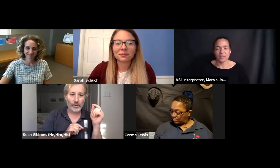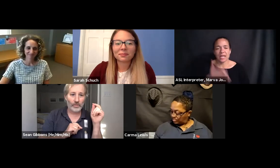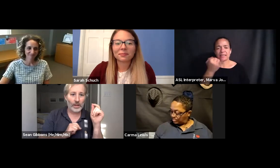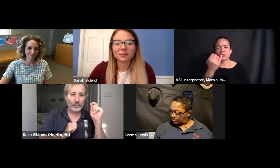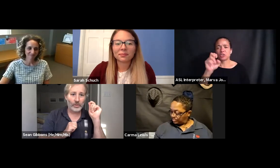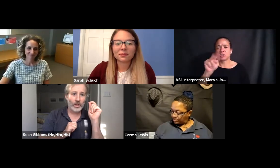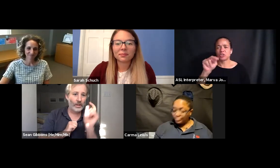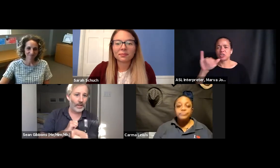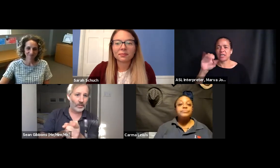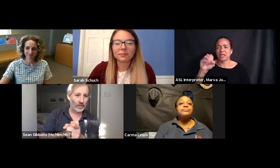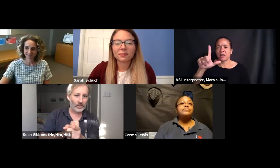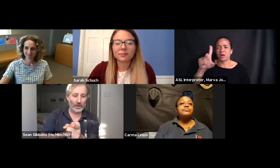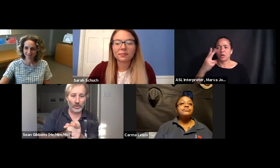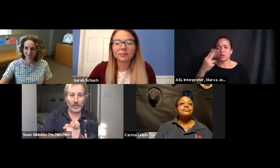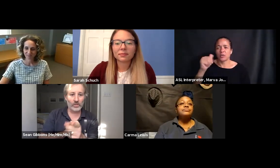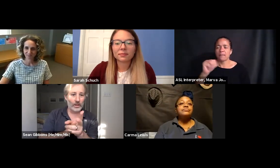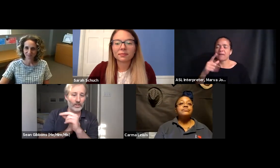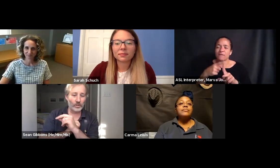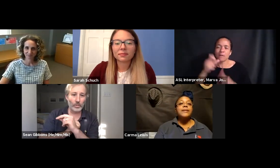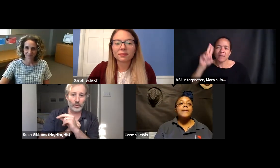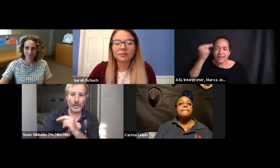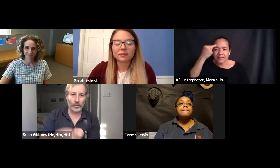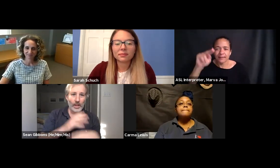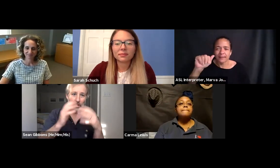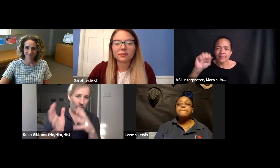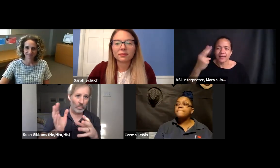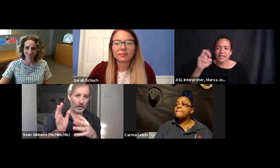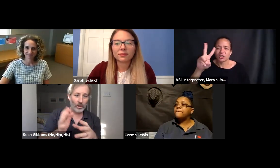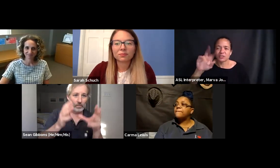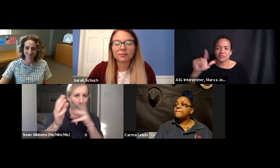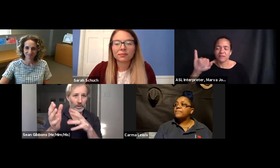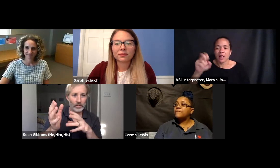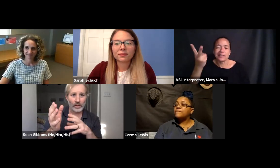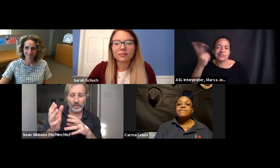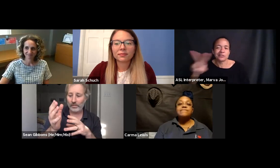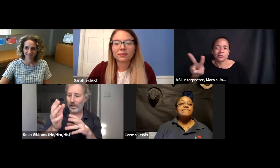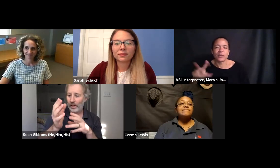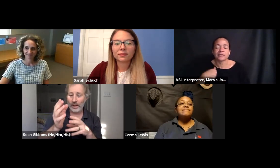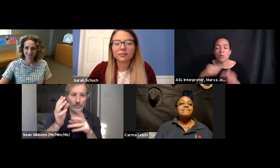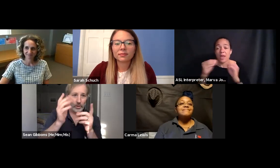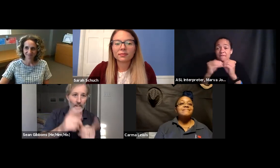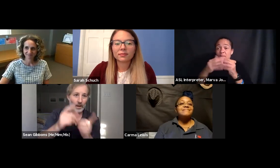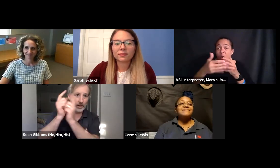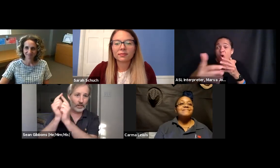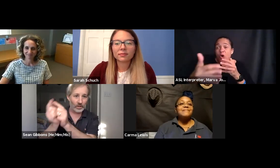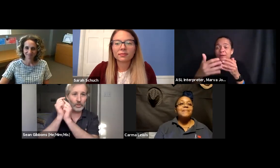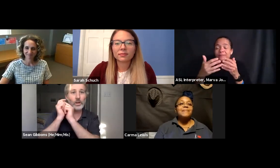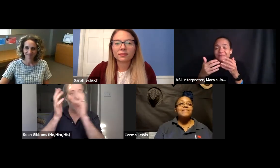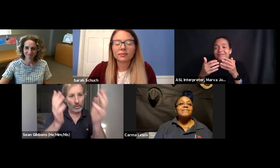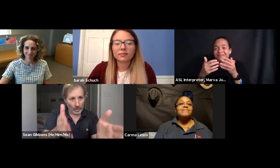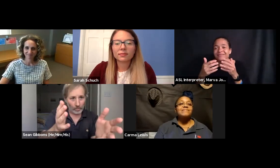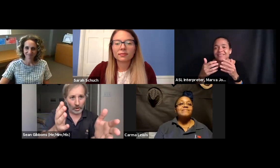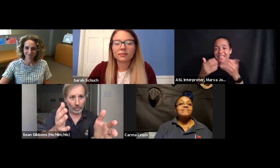our friend from Nashville. And that's just about 2 weeks from now. That's October the 29th. And still more to come. Really exciting stuff ahead between now and